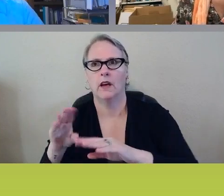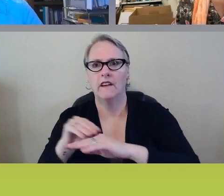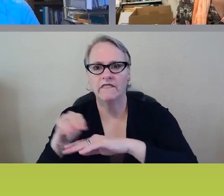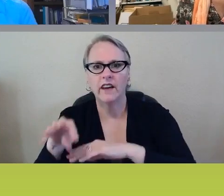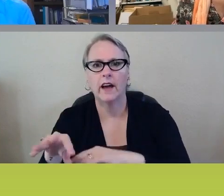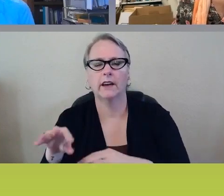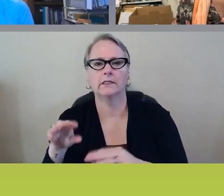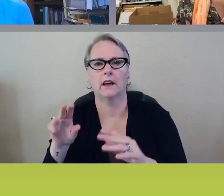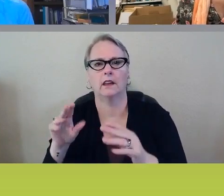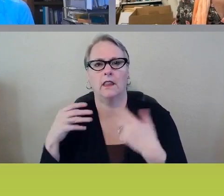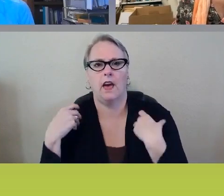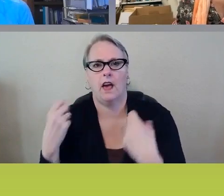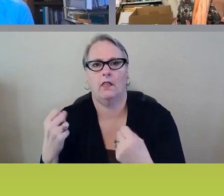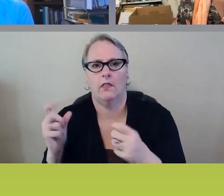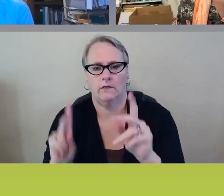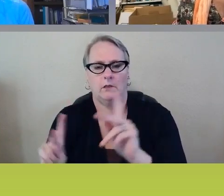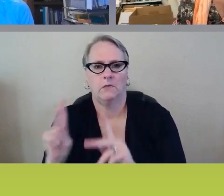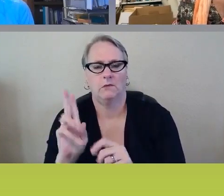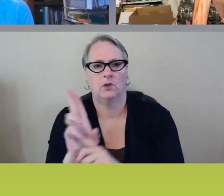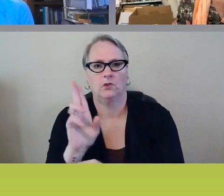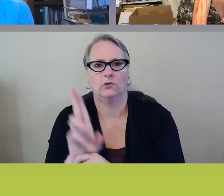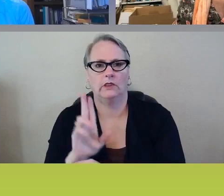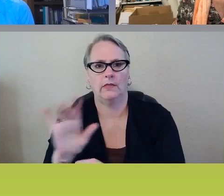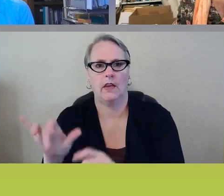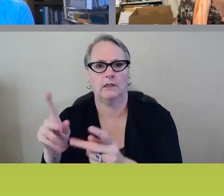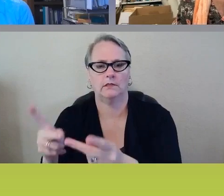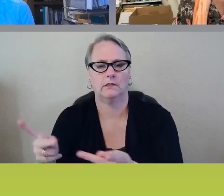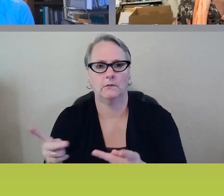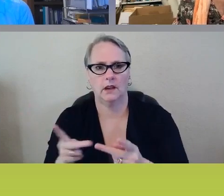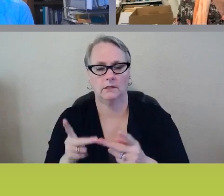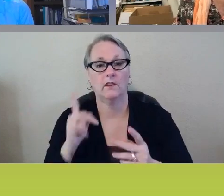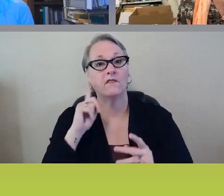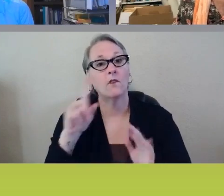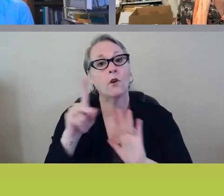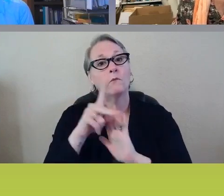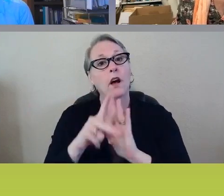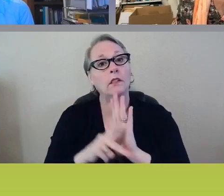space. So for policymakers, I would say